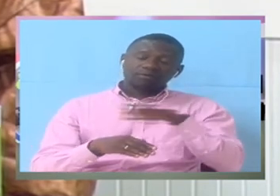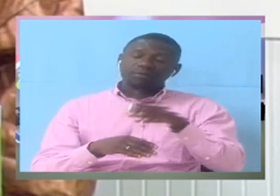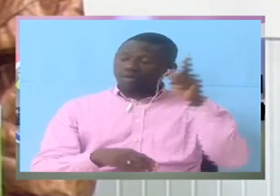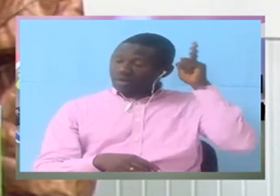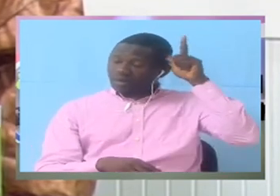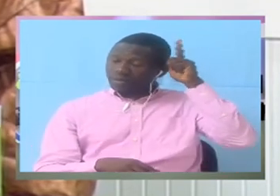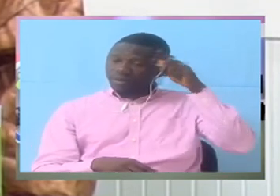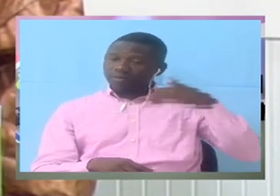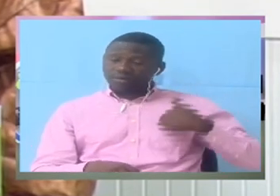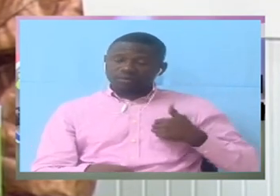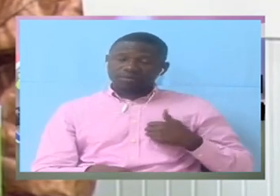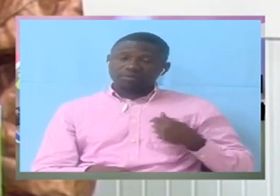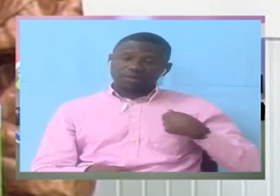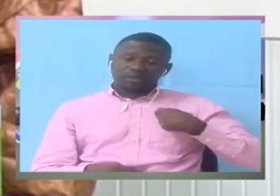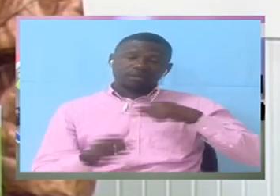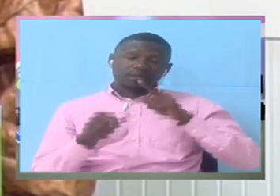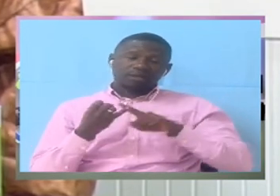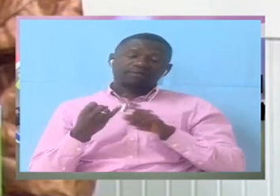was himself.